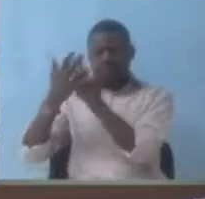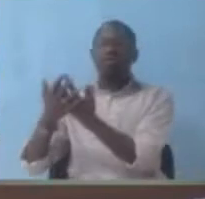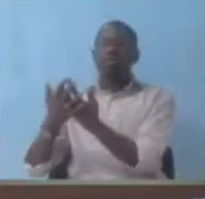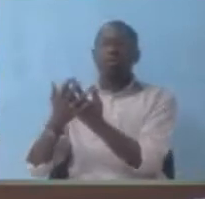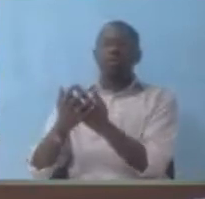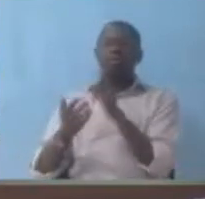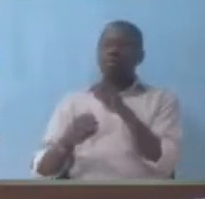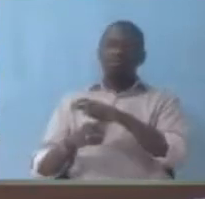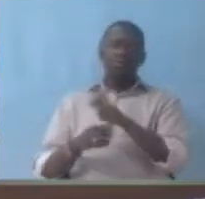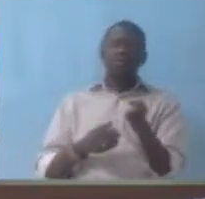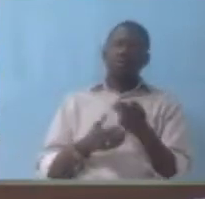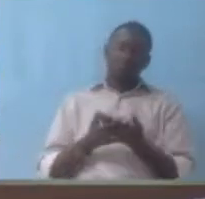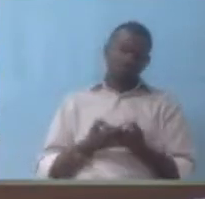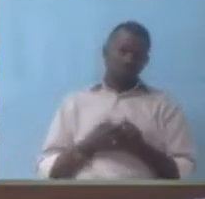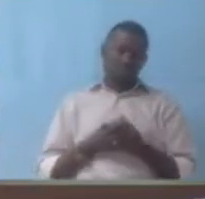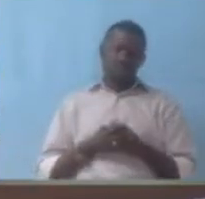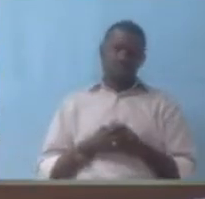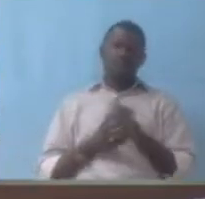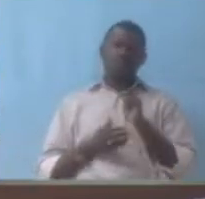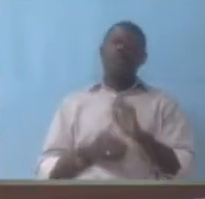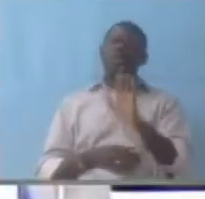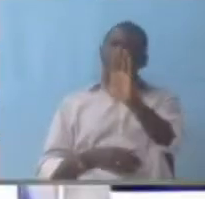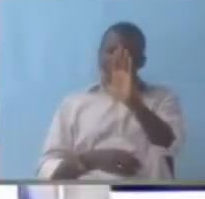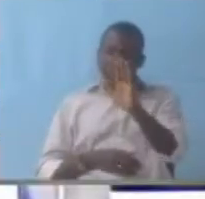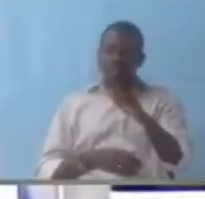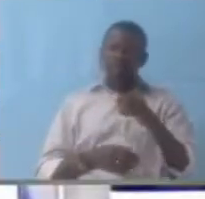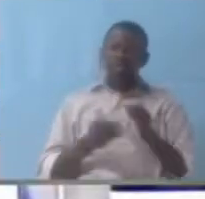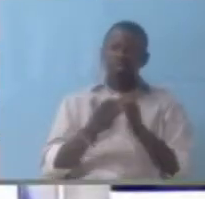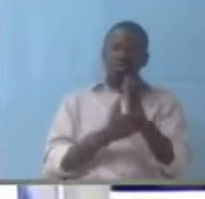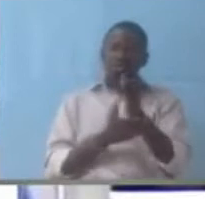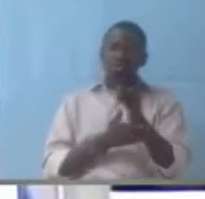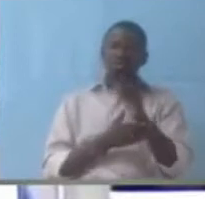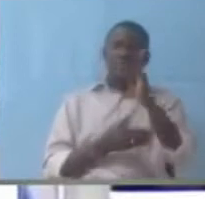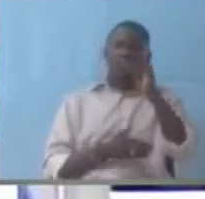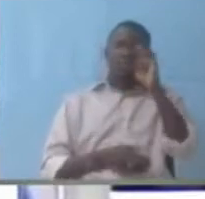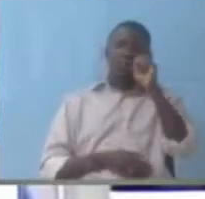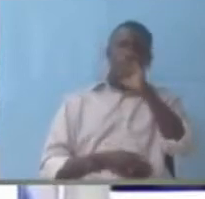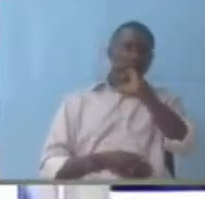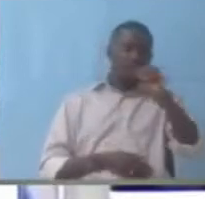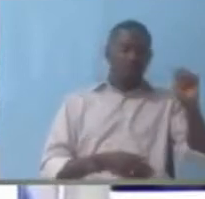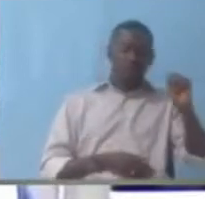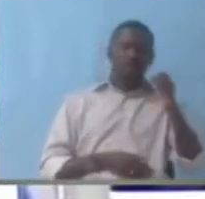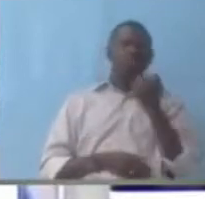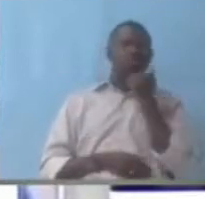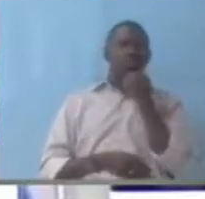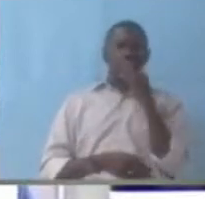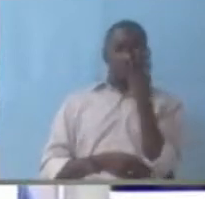ya soron. But later, through decree number 3, Ms. Bensuda, the council was